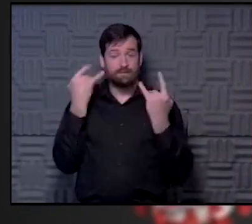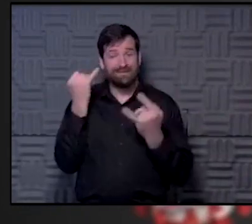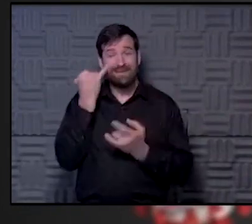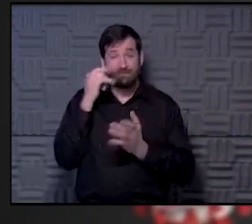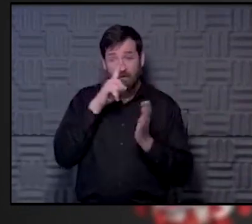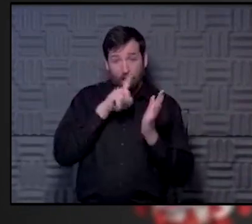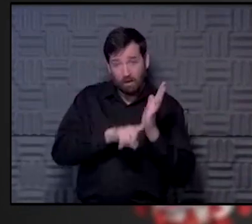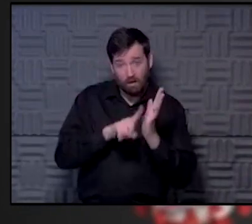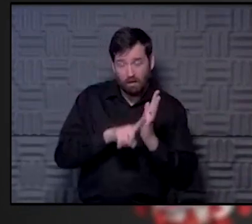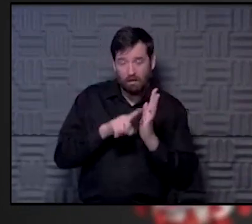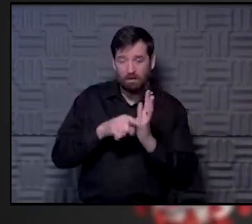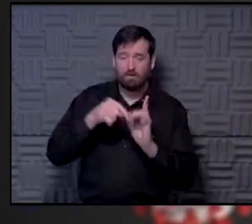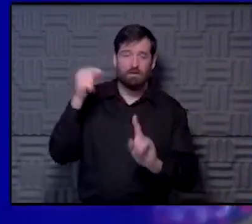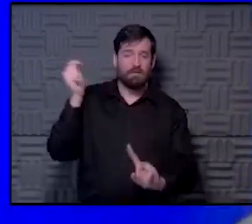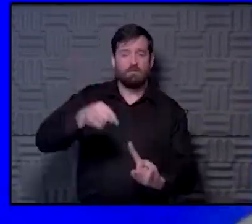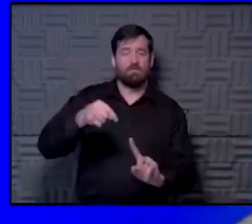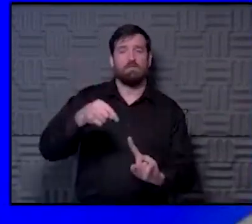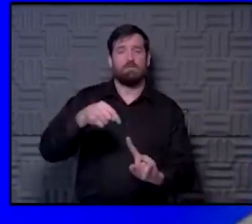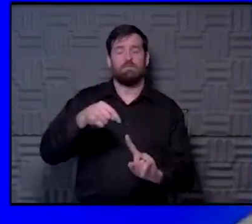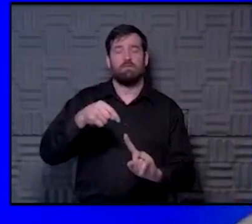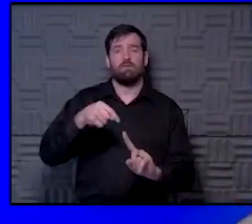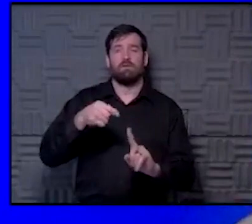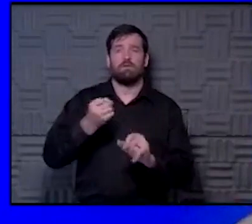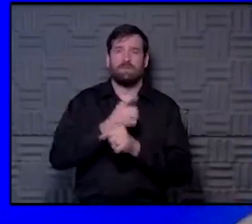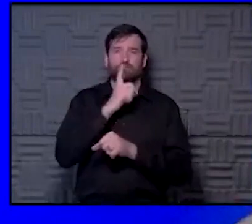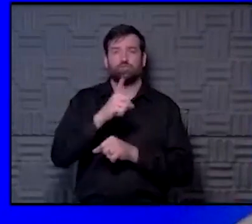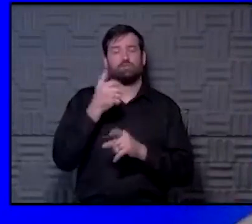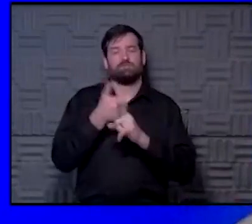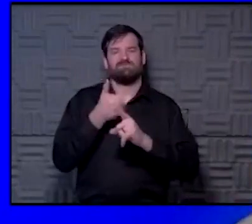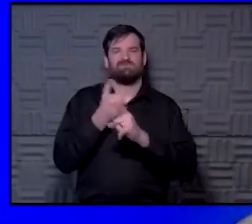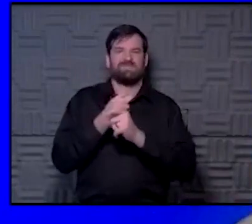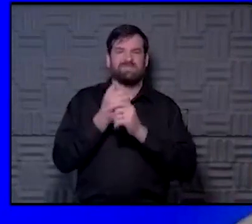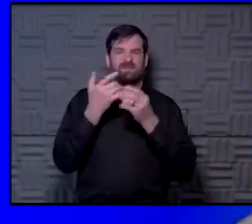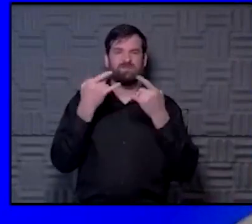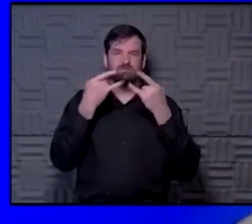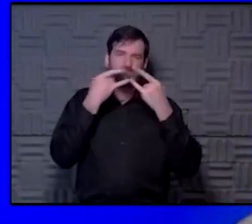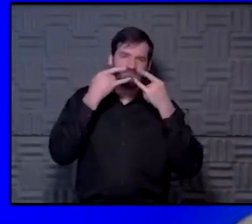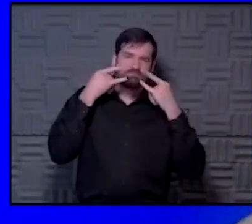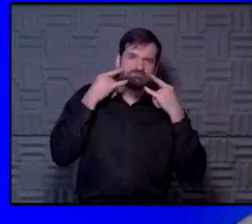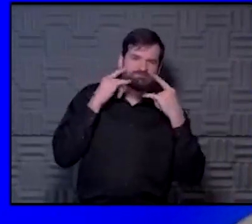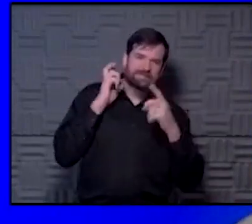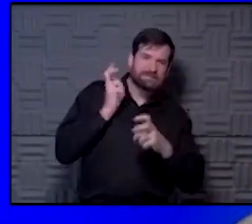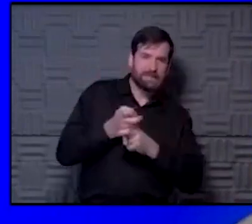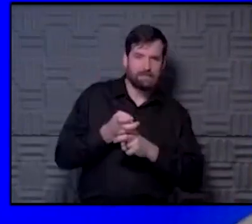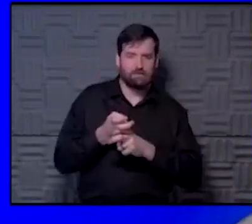the majority of that is really focused on making sure that mask fits tight, whether it's